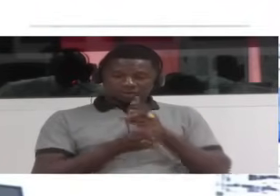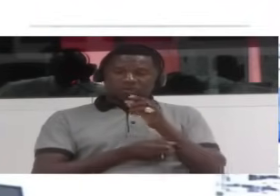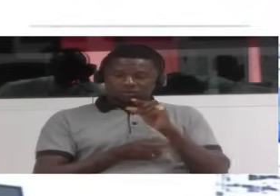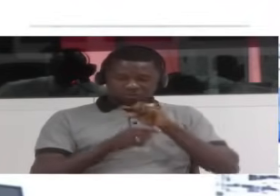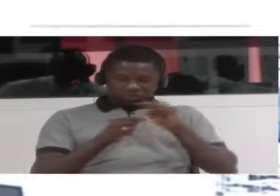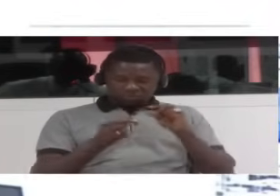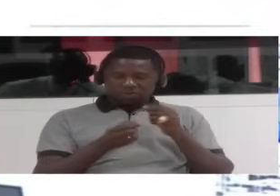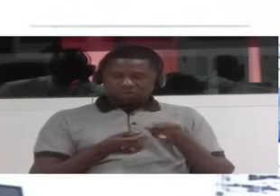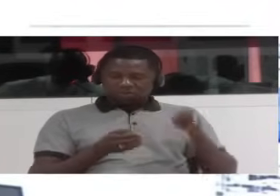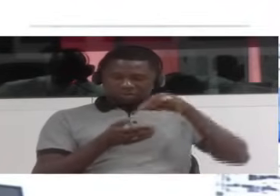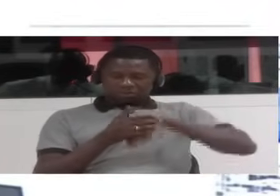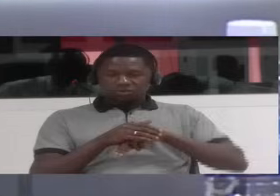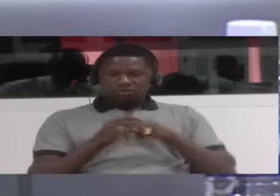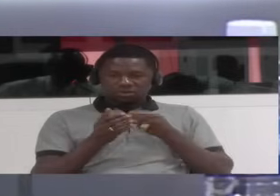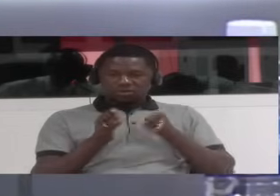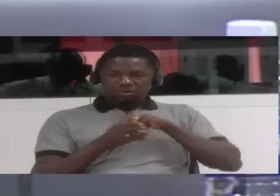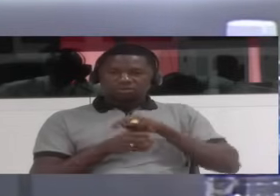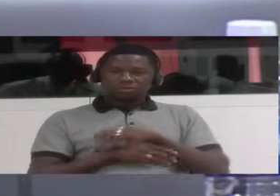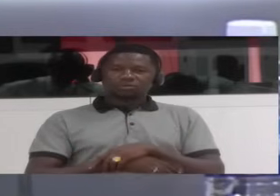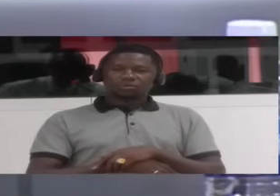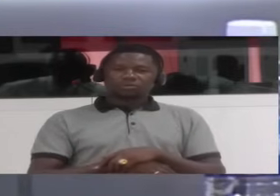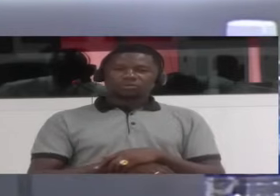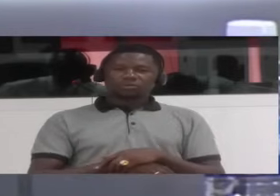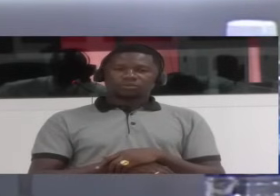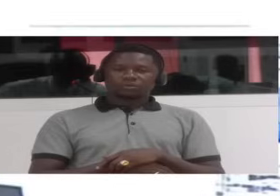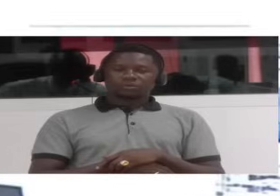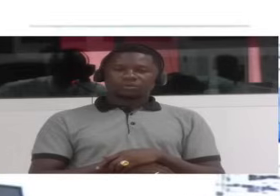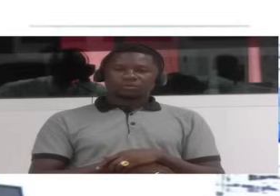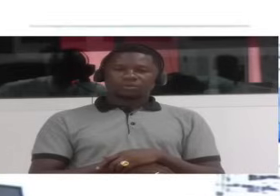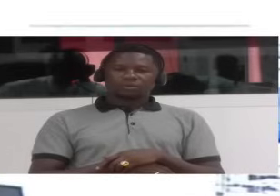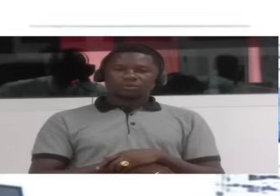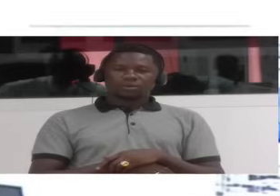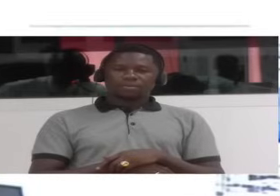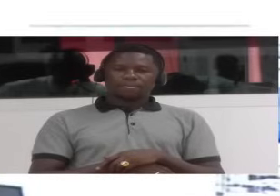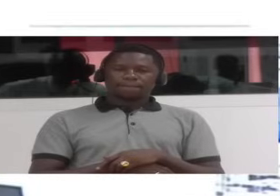record. So tell us what happened when we arrived at this